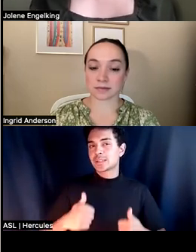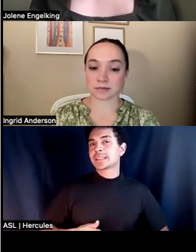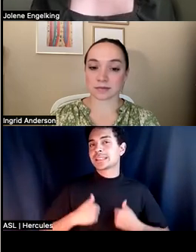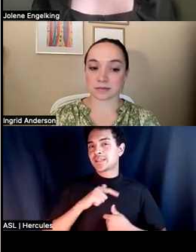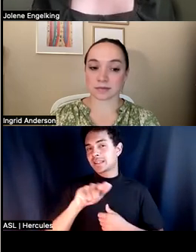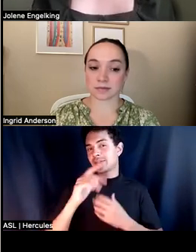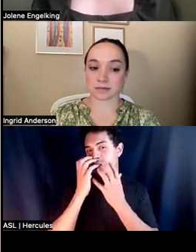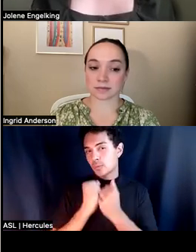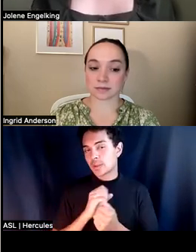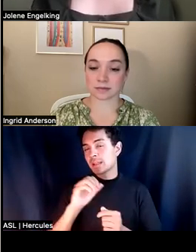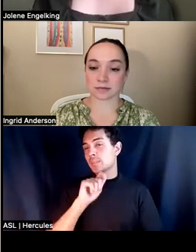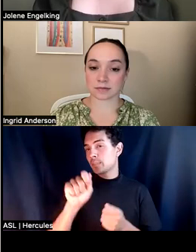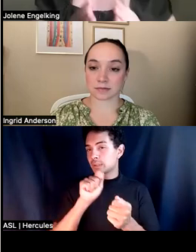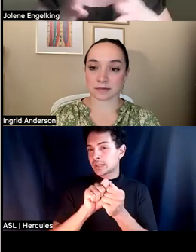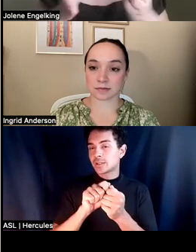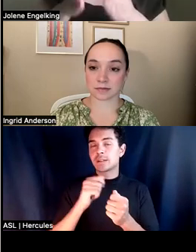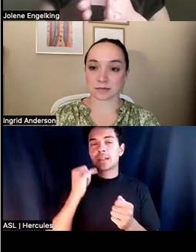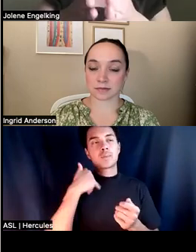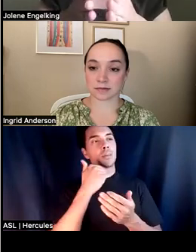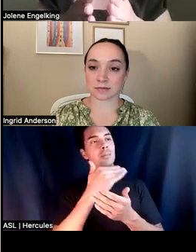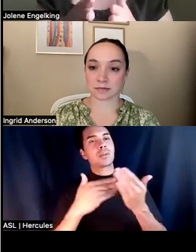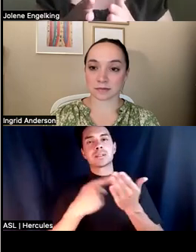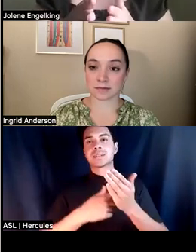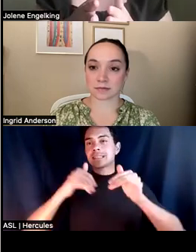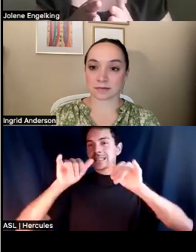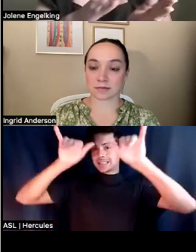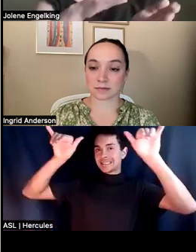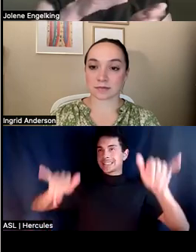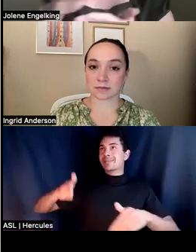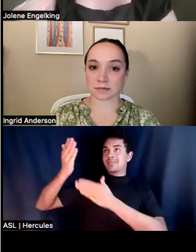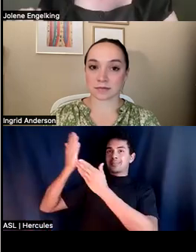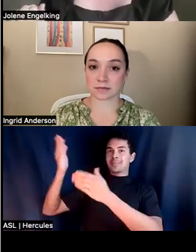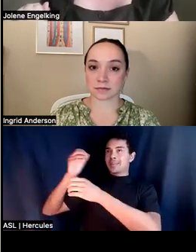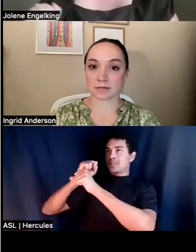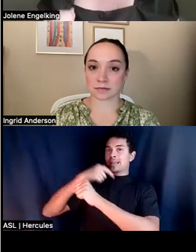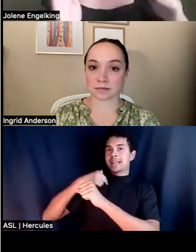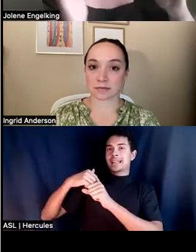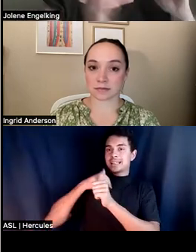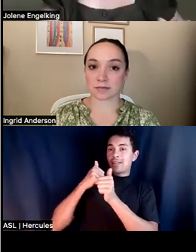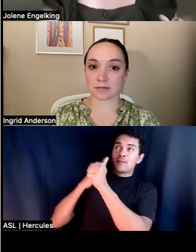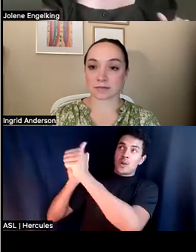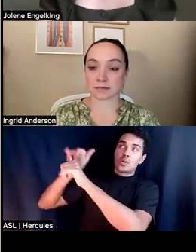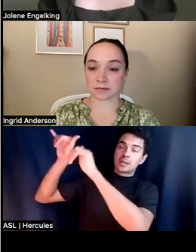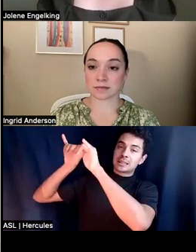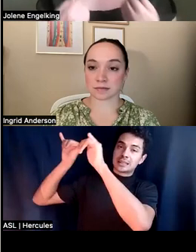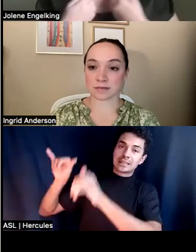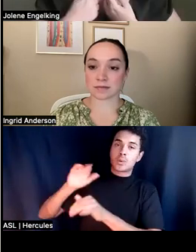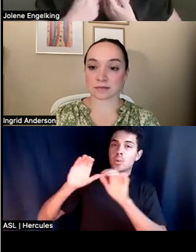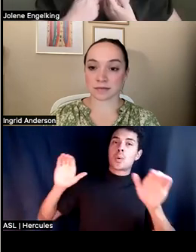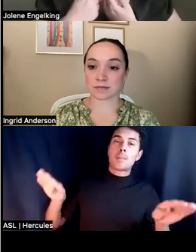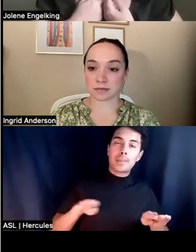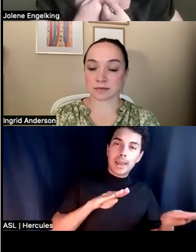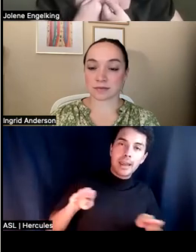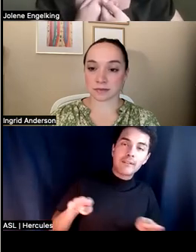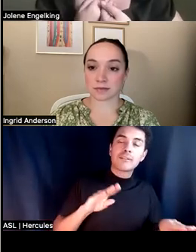values, and particularly when we are part of sometimes systems that, you know, make us do certain things or act in certain ways, or when we're